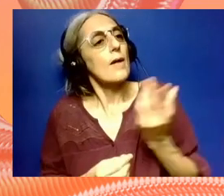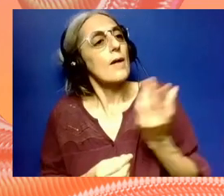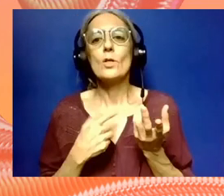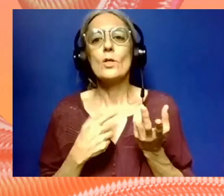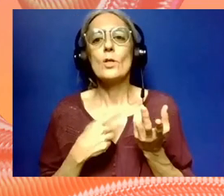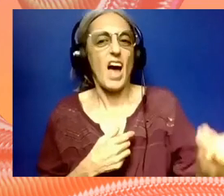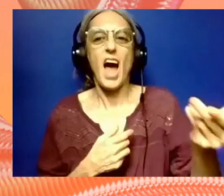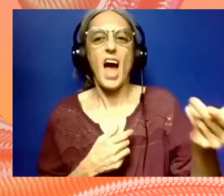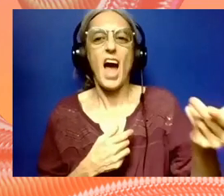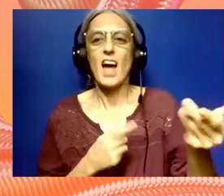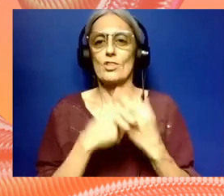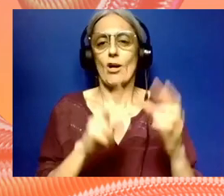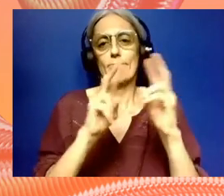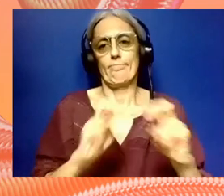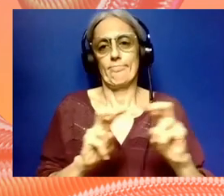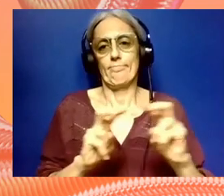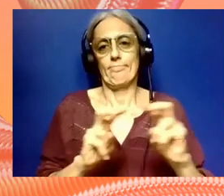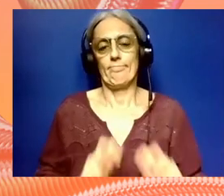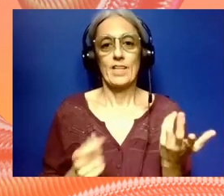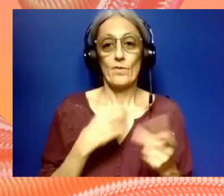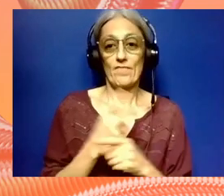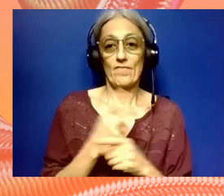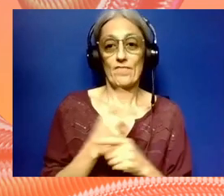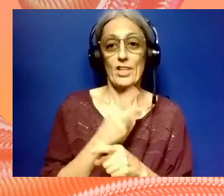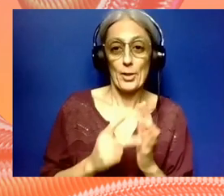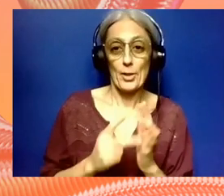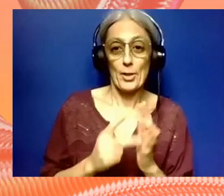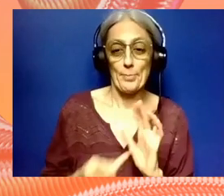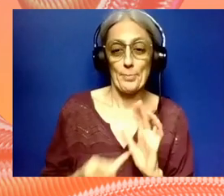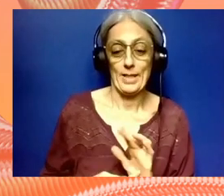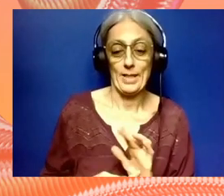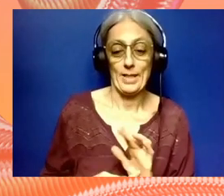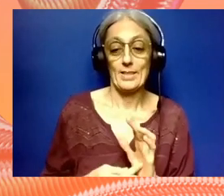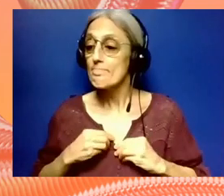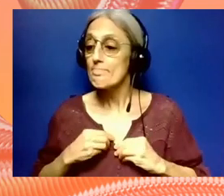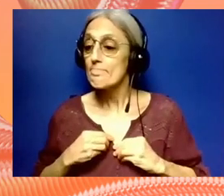and perfectly, I think we can better accept our